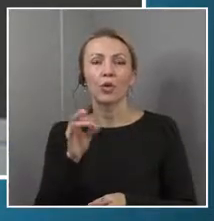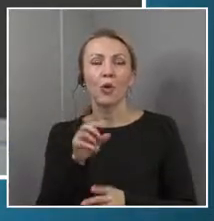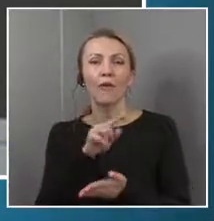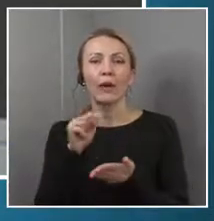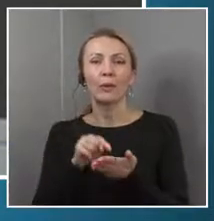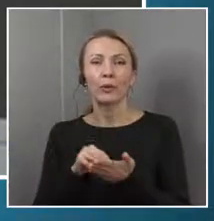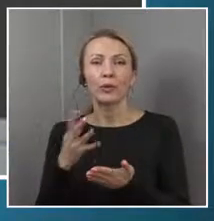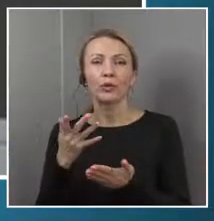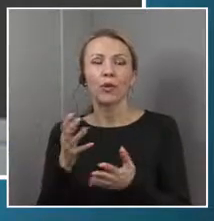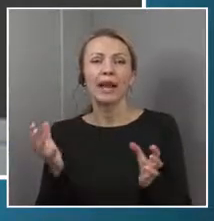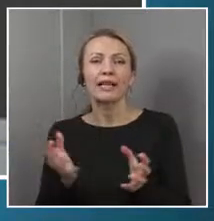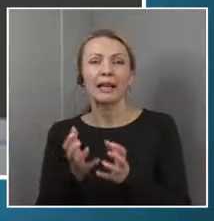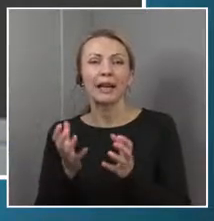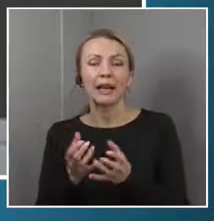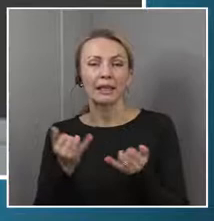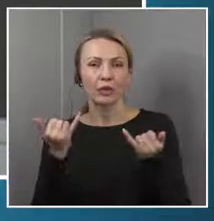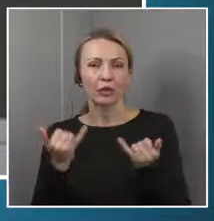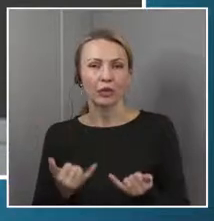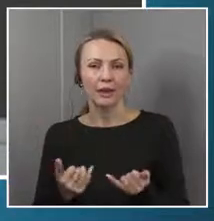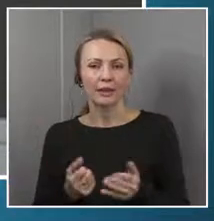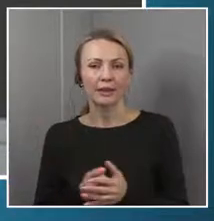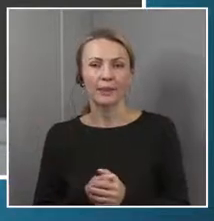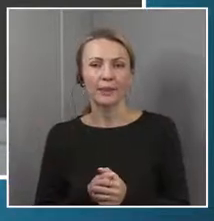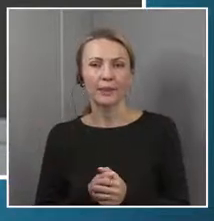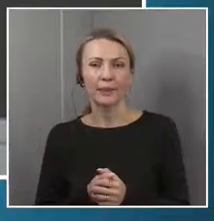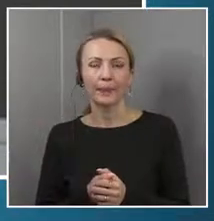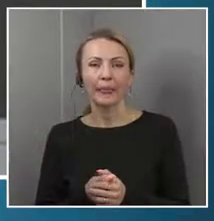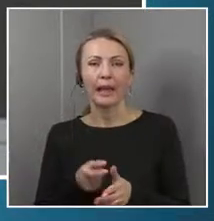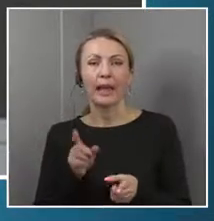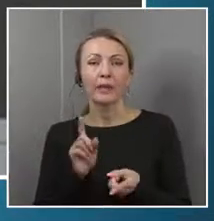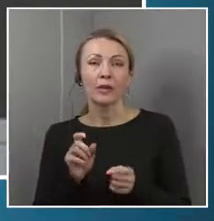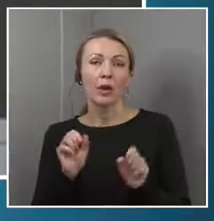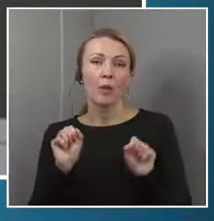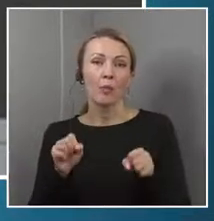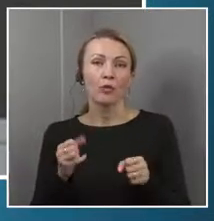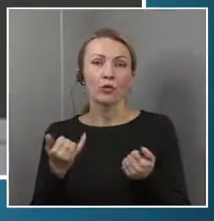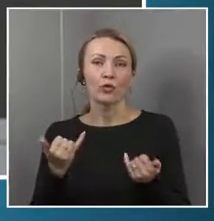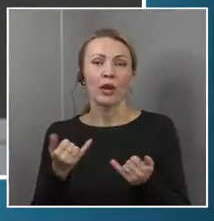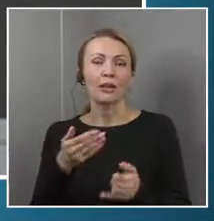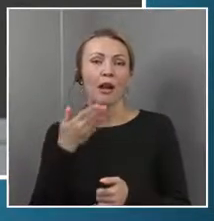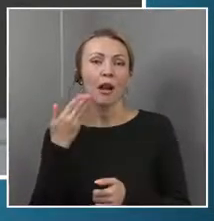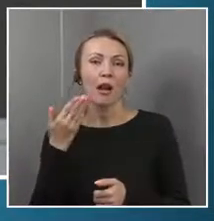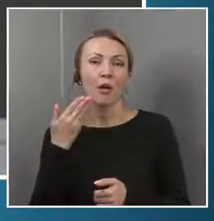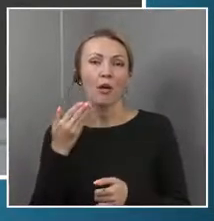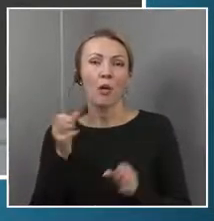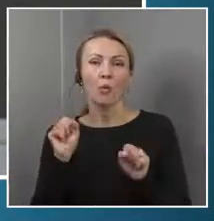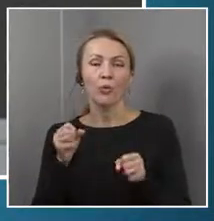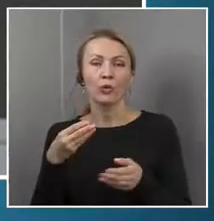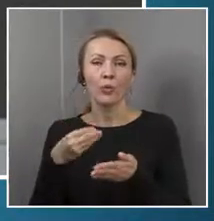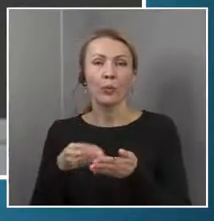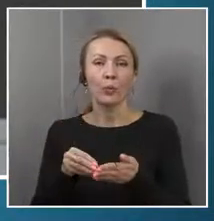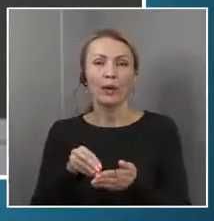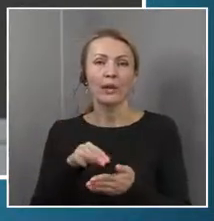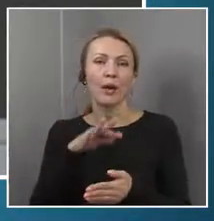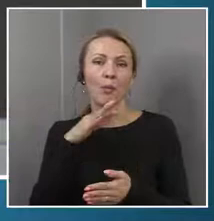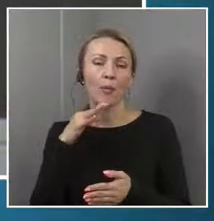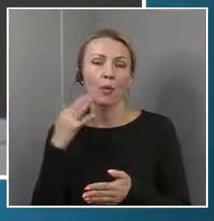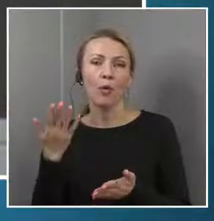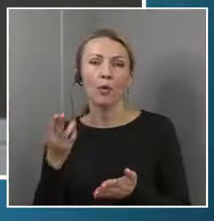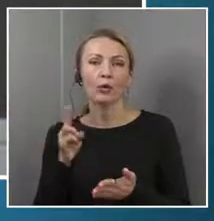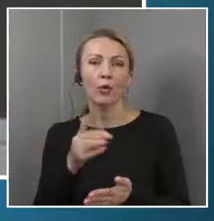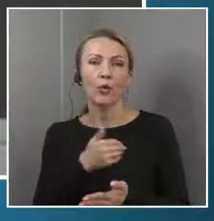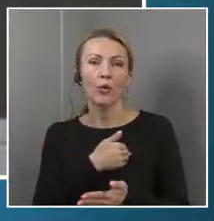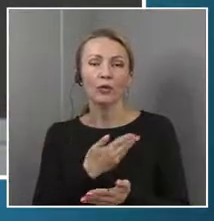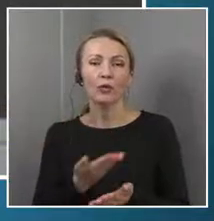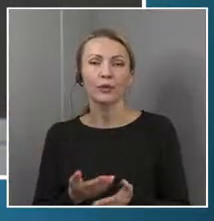Greece, coins were printed in the hundreds of thousands. And